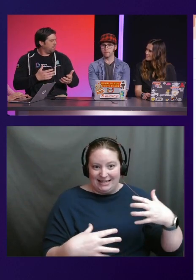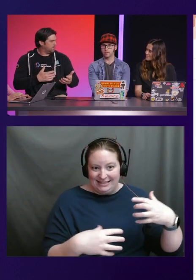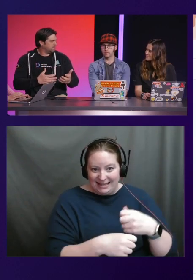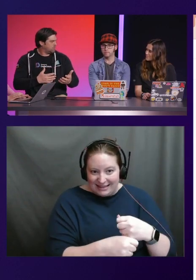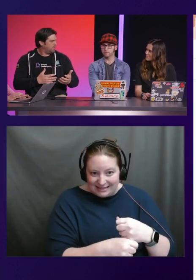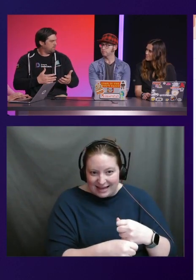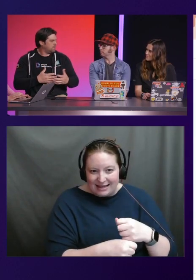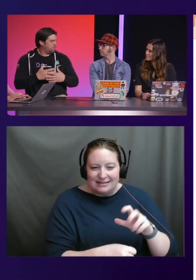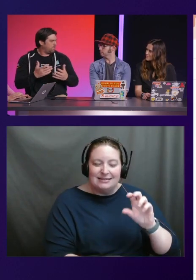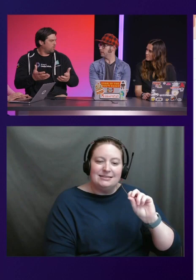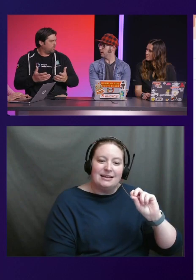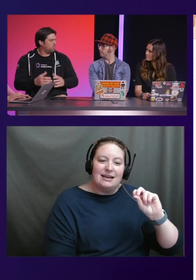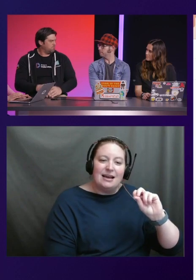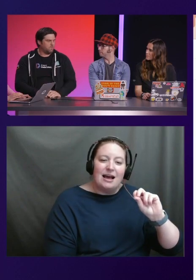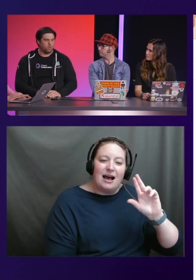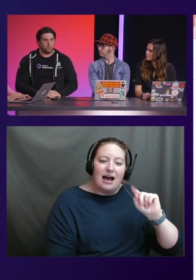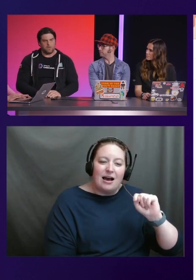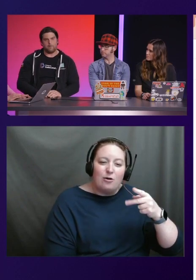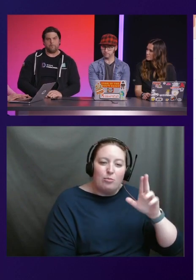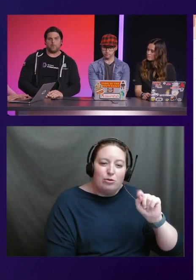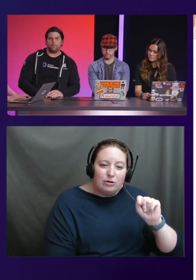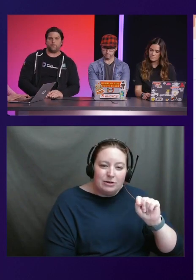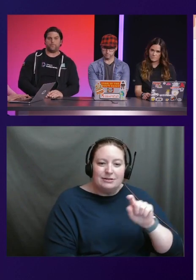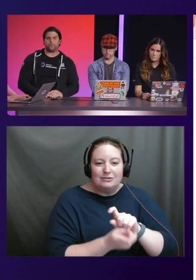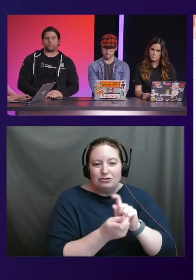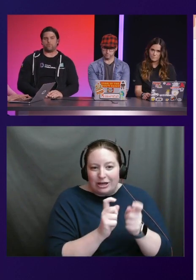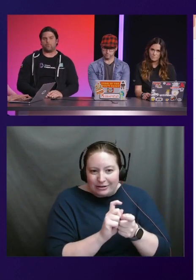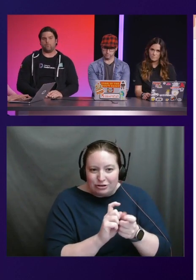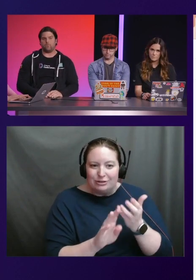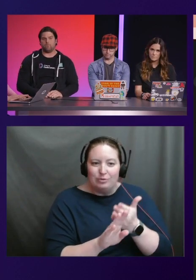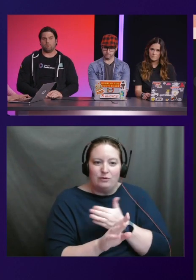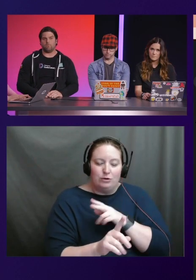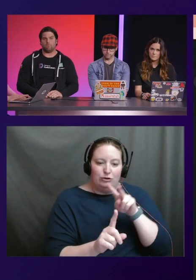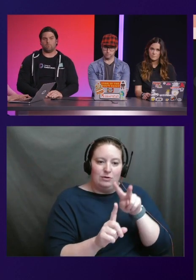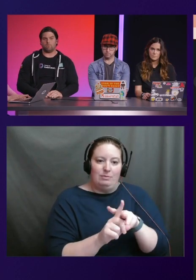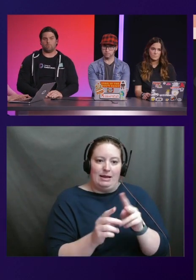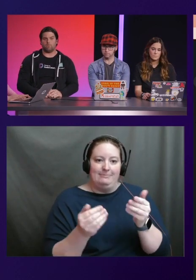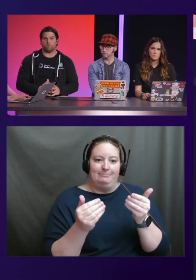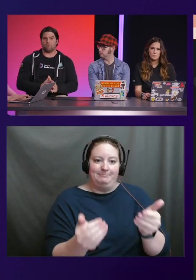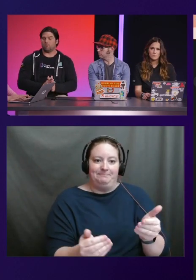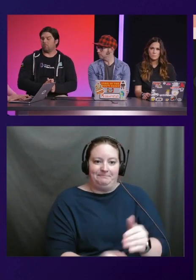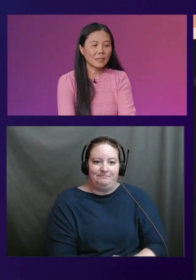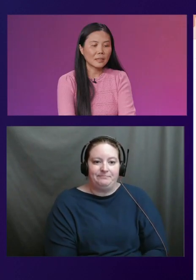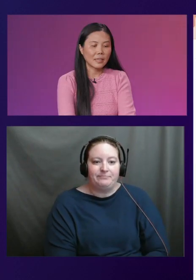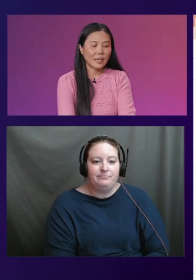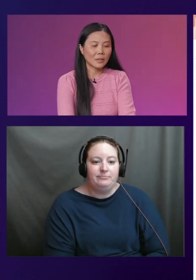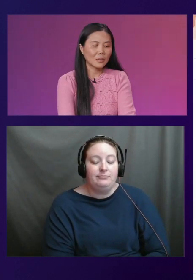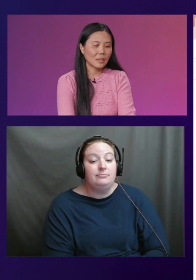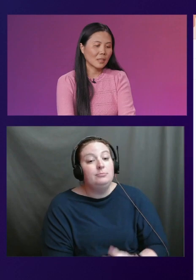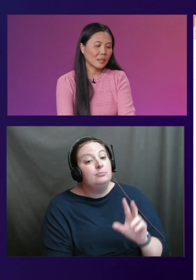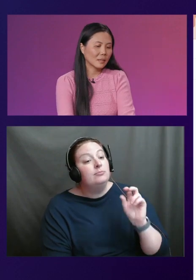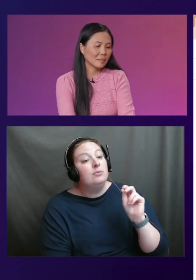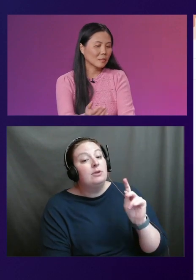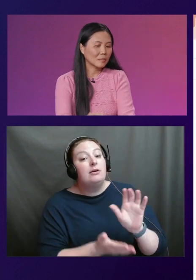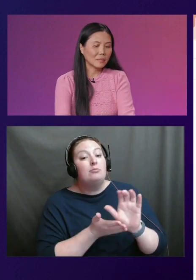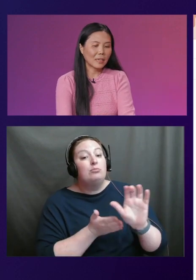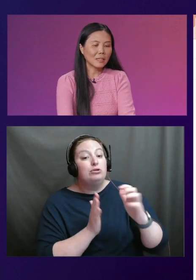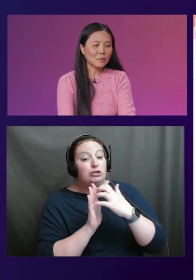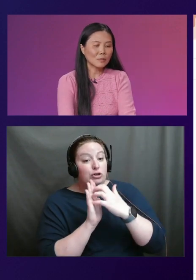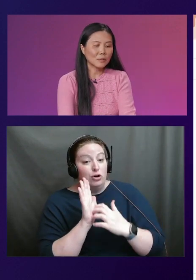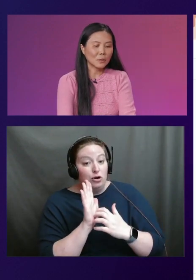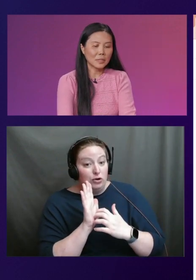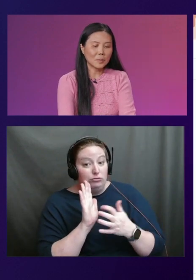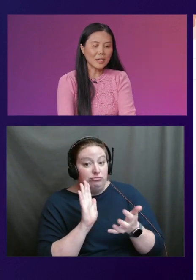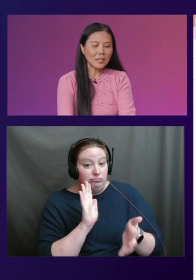output. Here's the changes before you apply. Yep. Yep. So I push the code there. Now